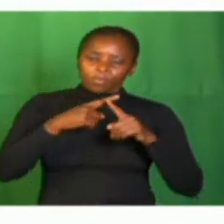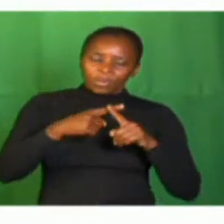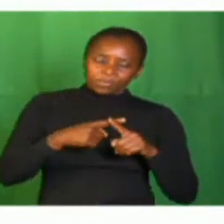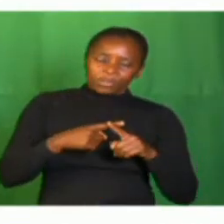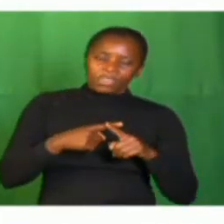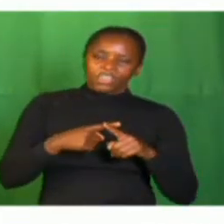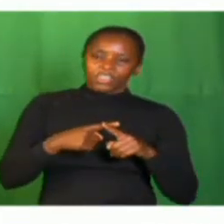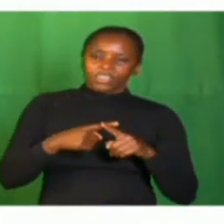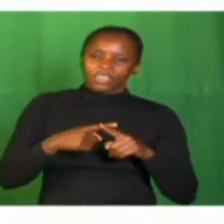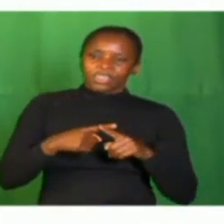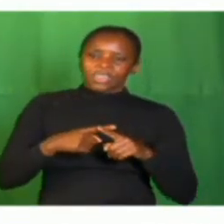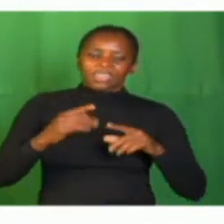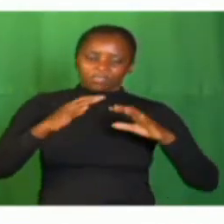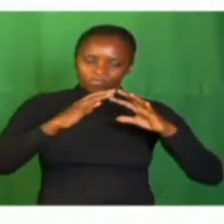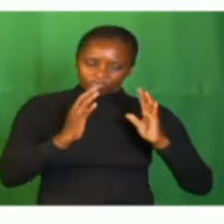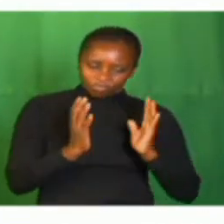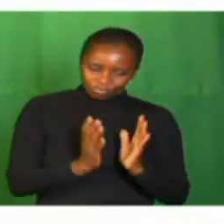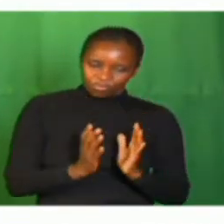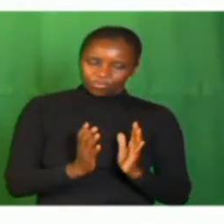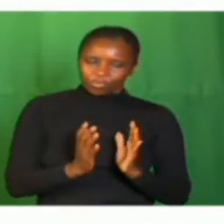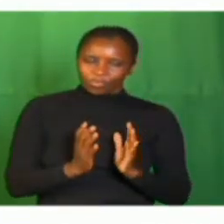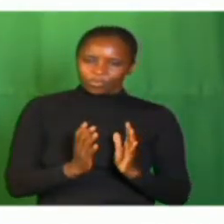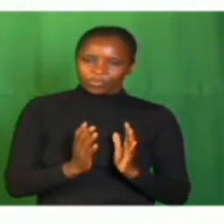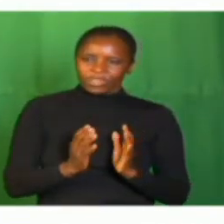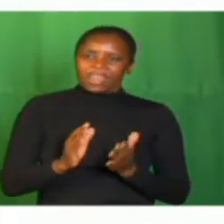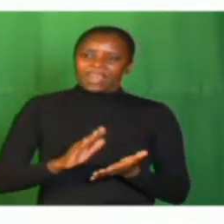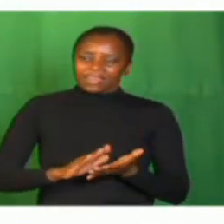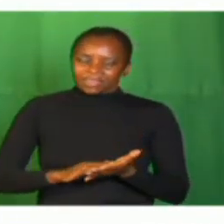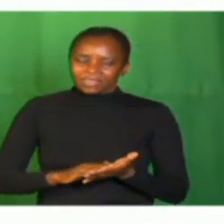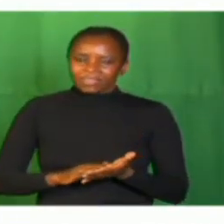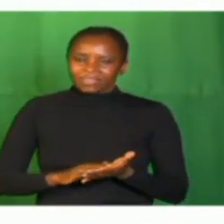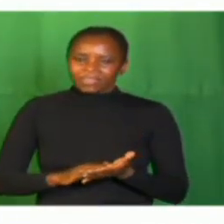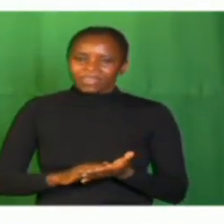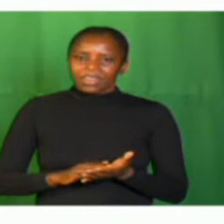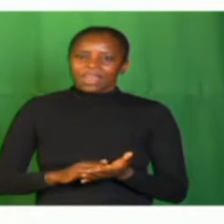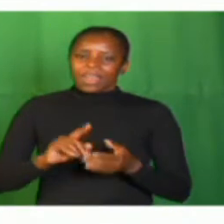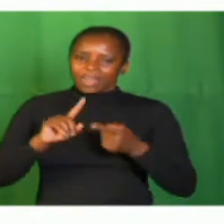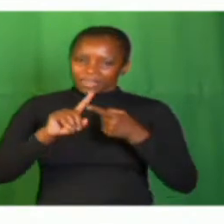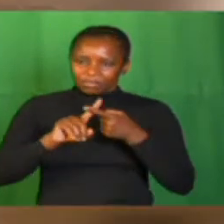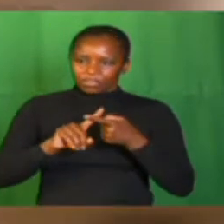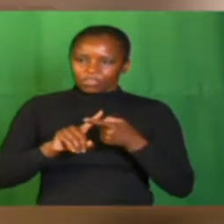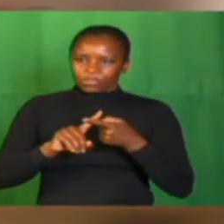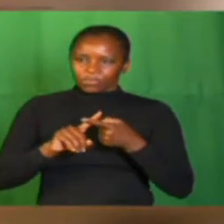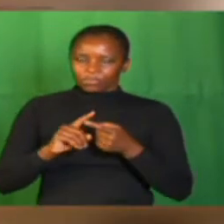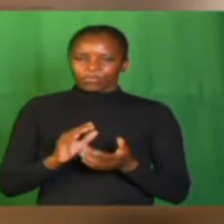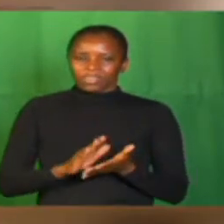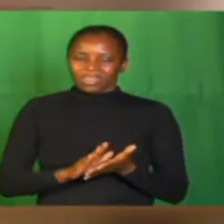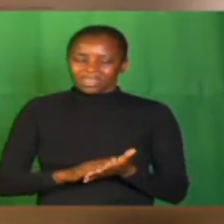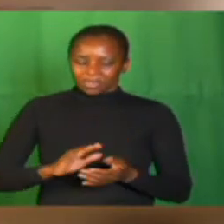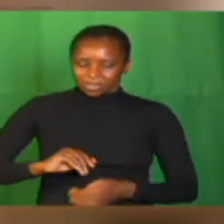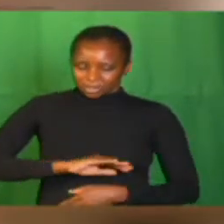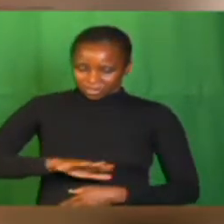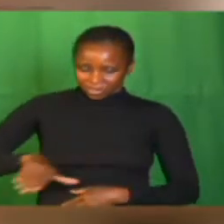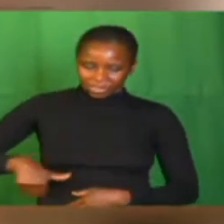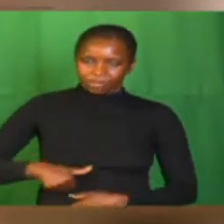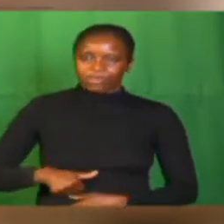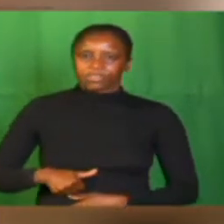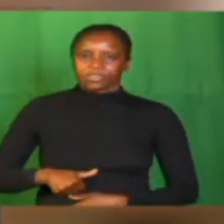distributive over addition and subtraction to make the